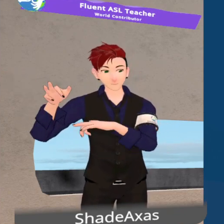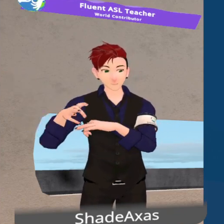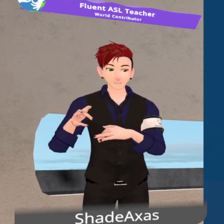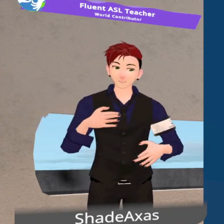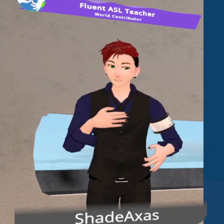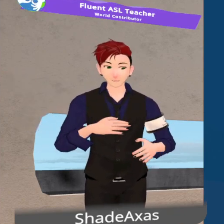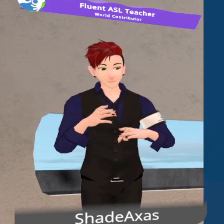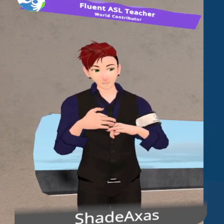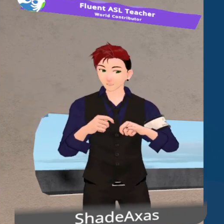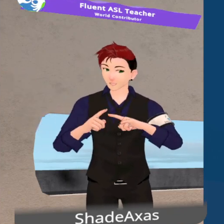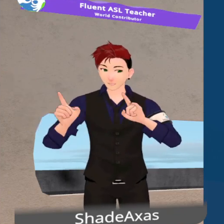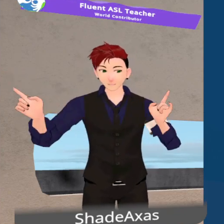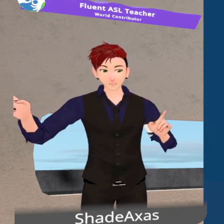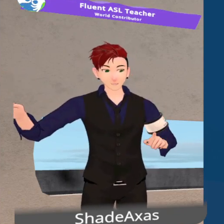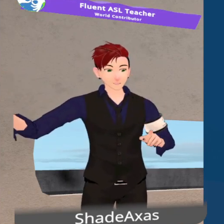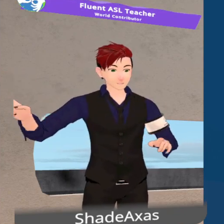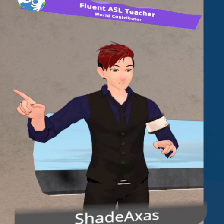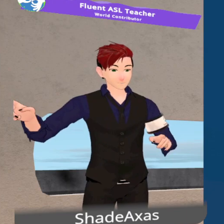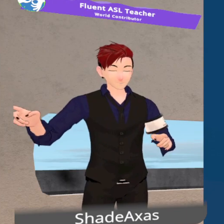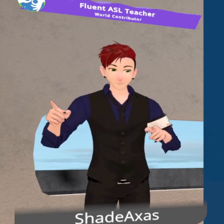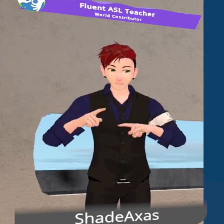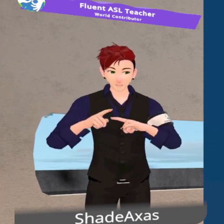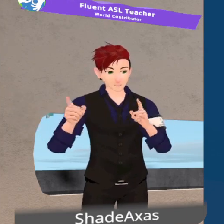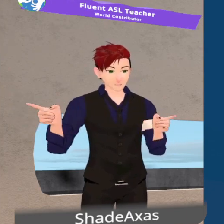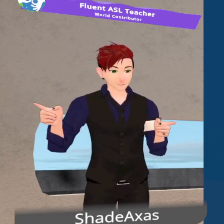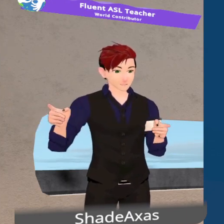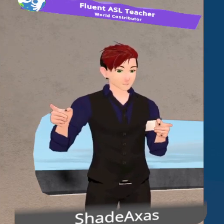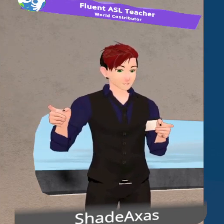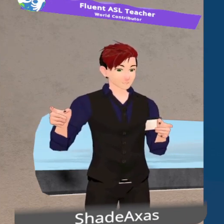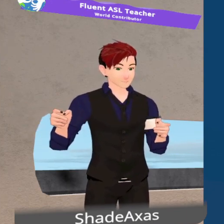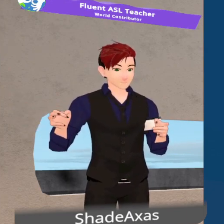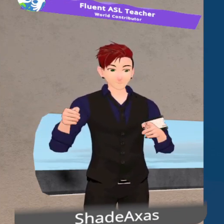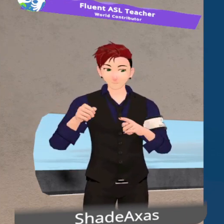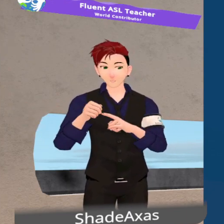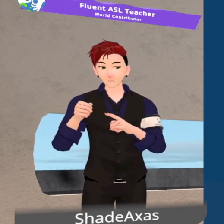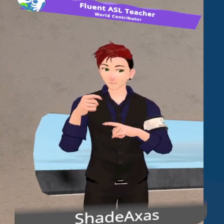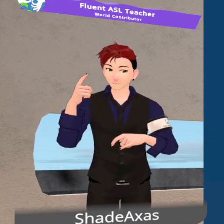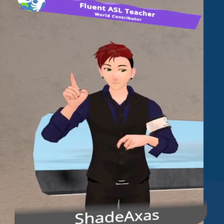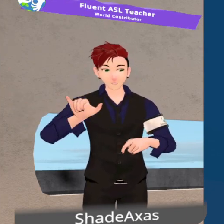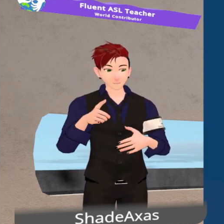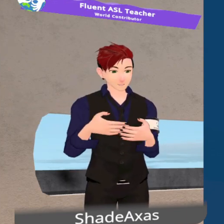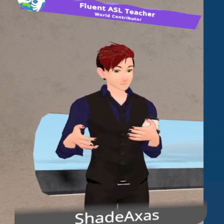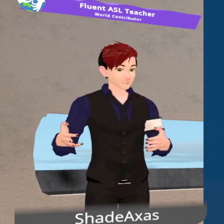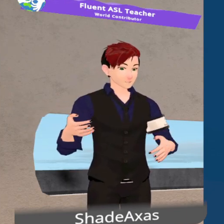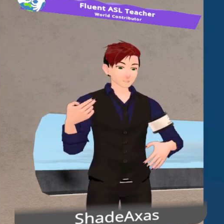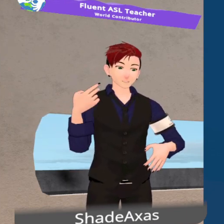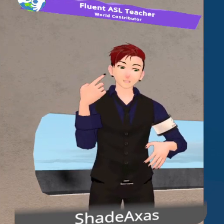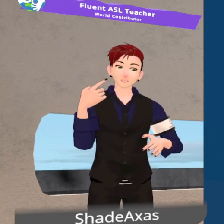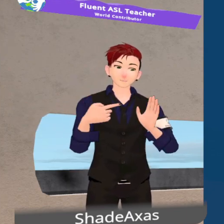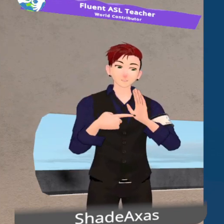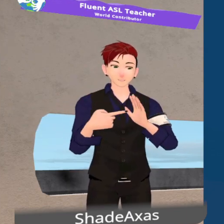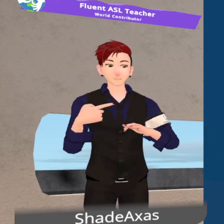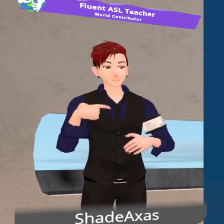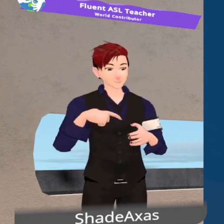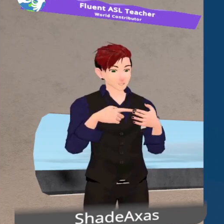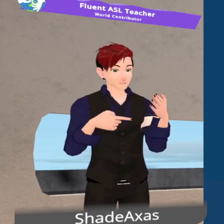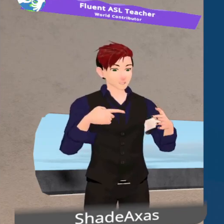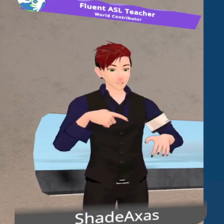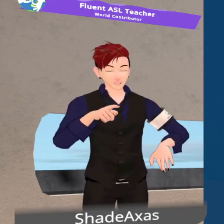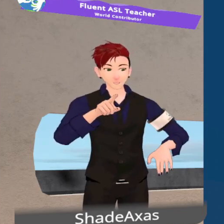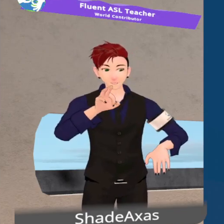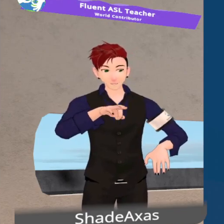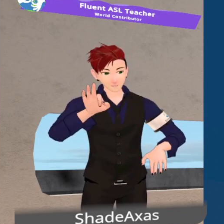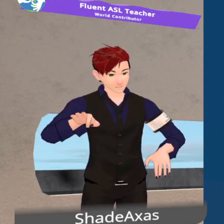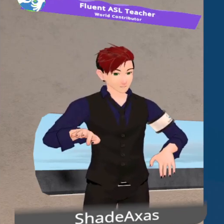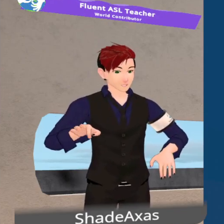but their English and my English are different. We have completely different words for the same thing. Like, for example, what